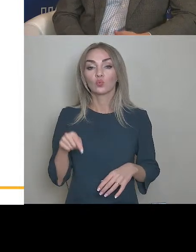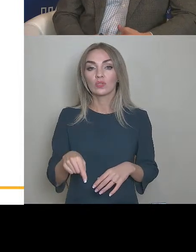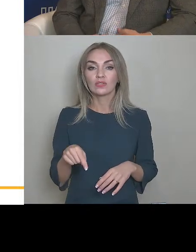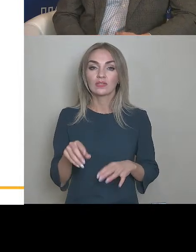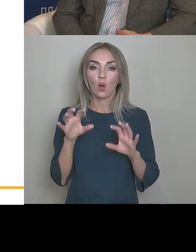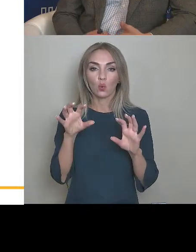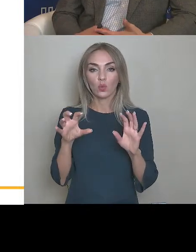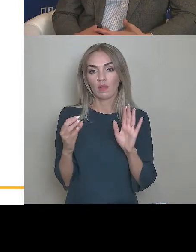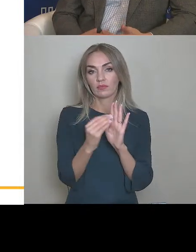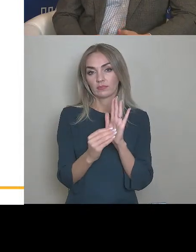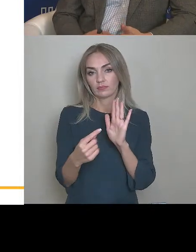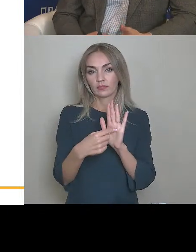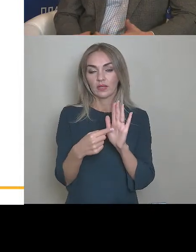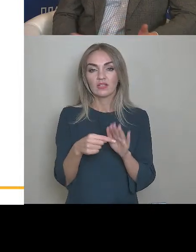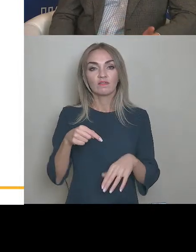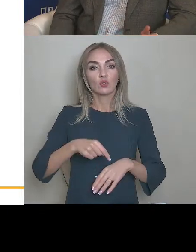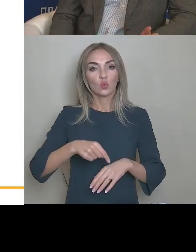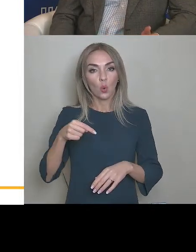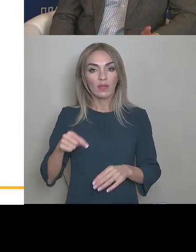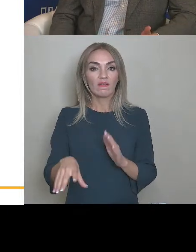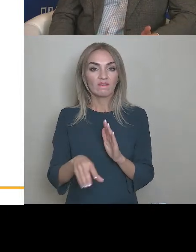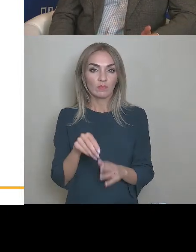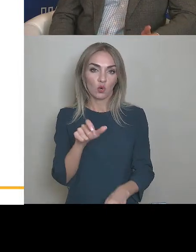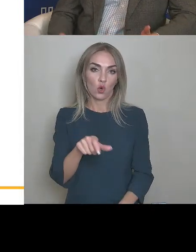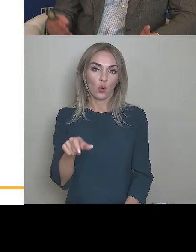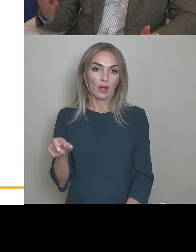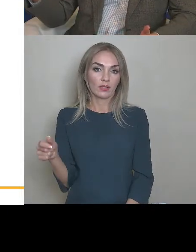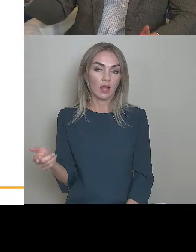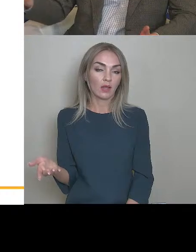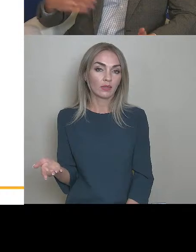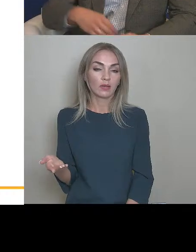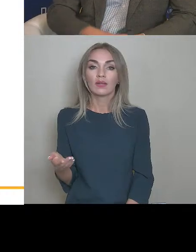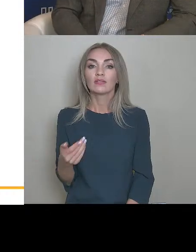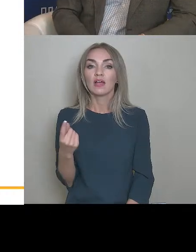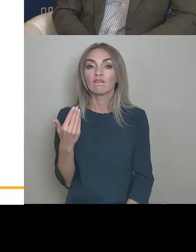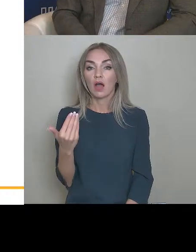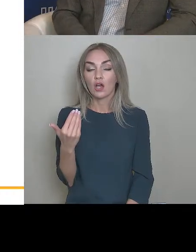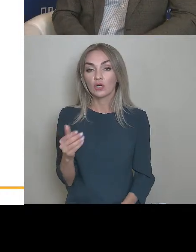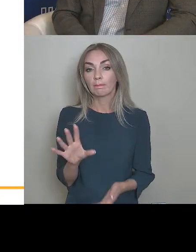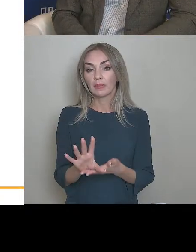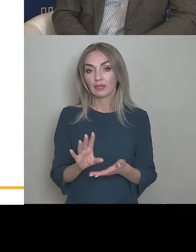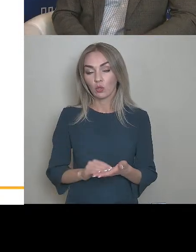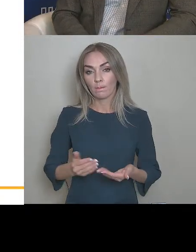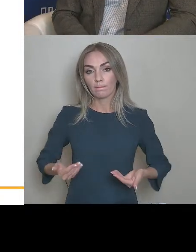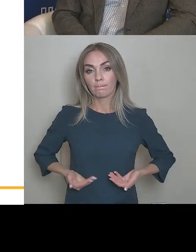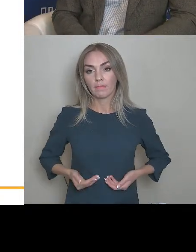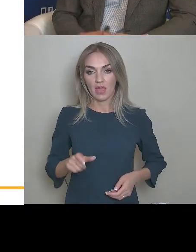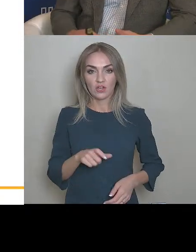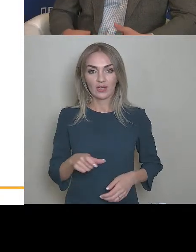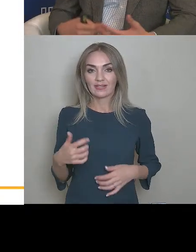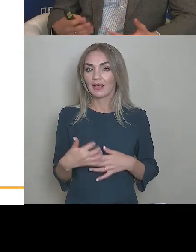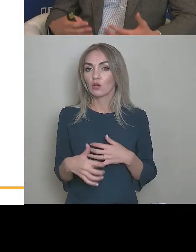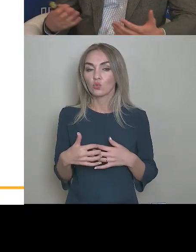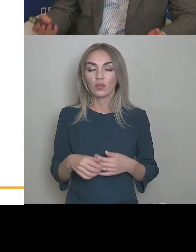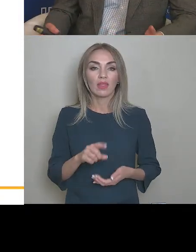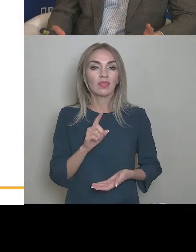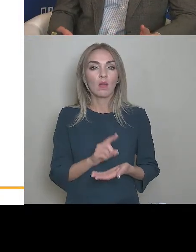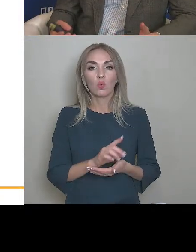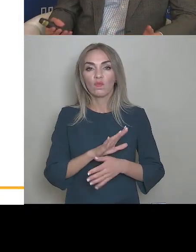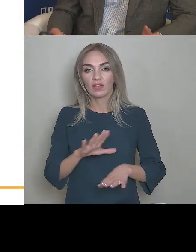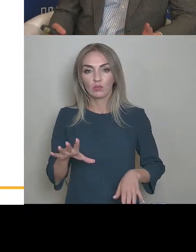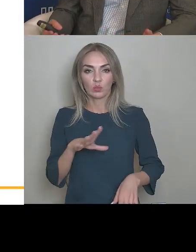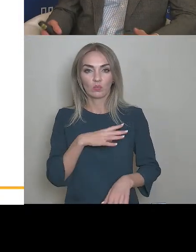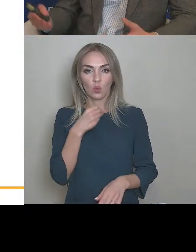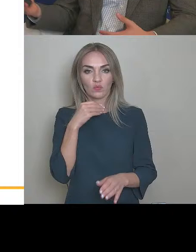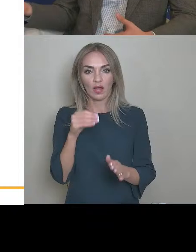the lawmaker here relies more on the informed choice of the voters. So, for instance, people from Kherson,